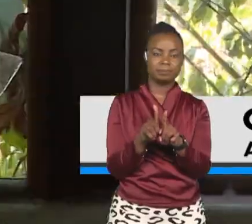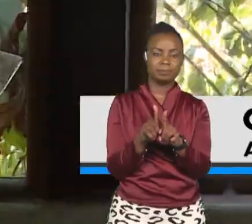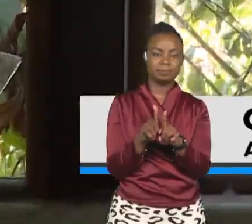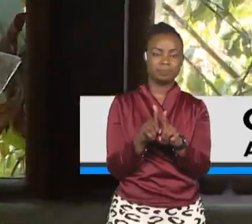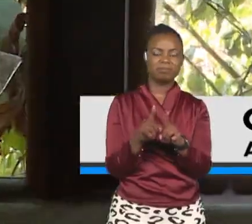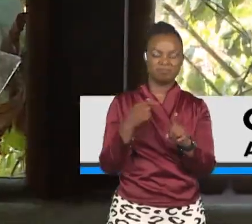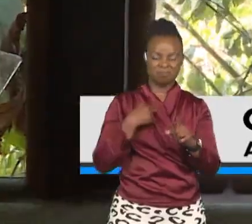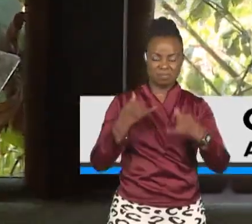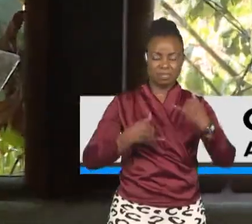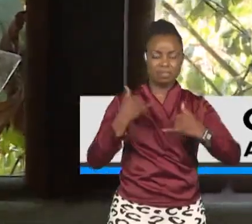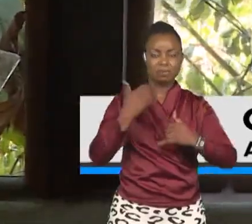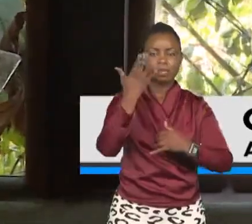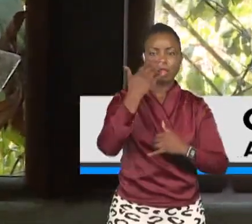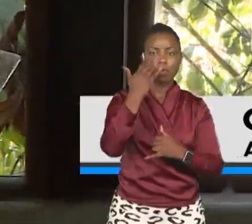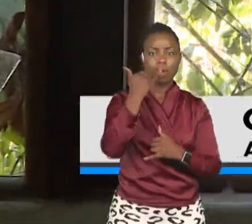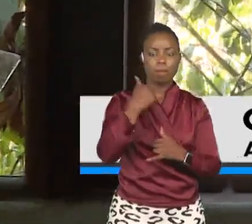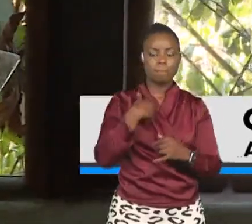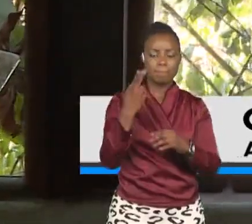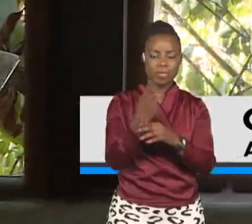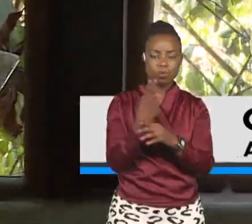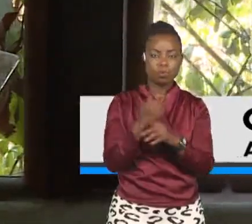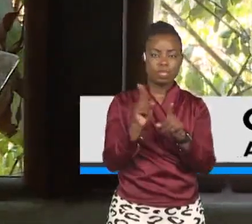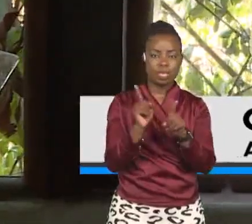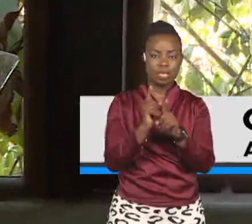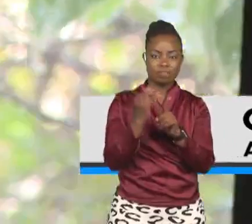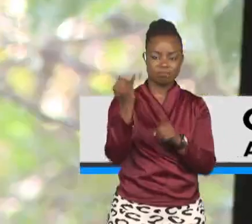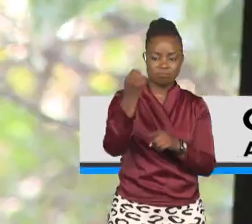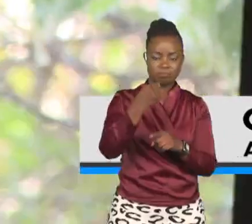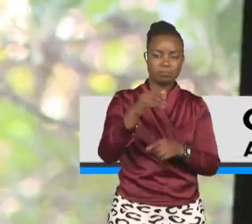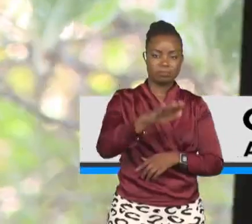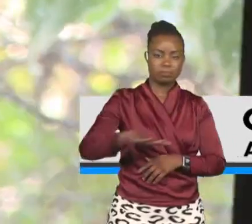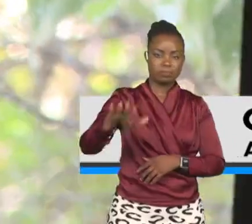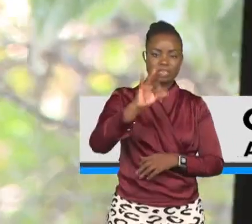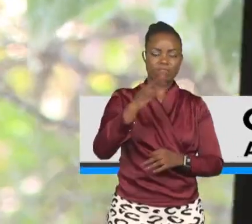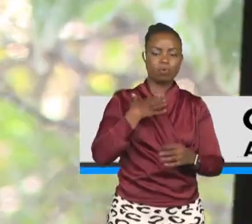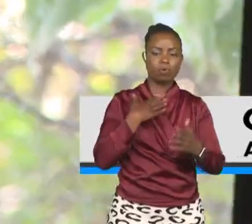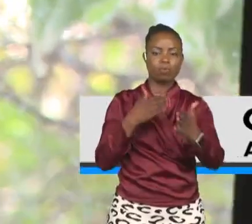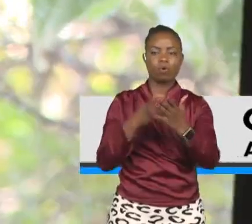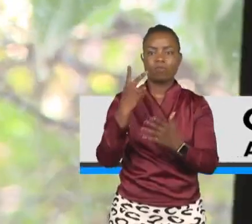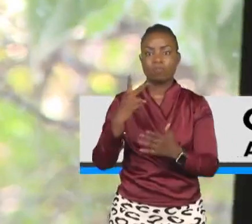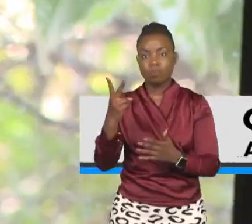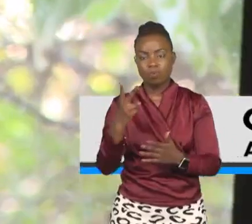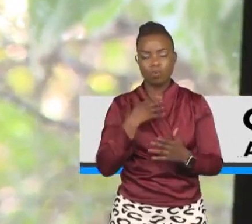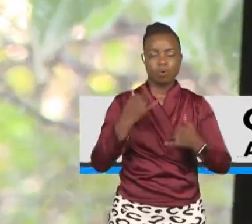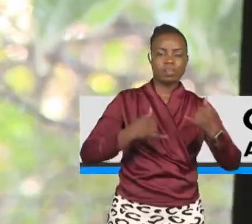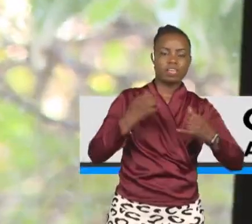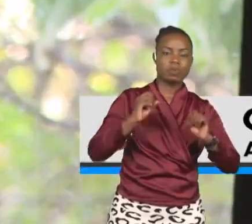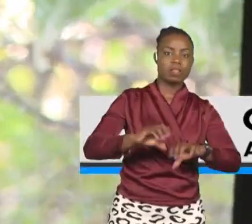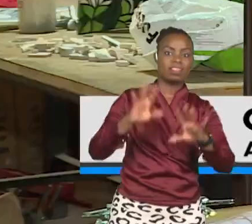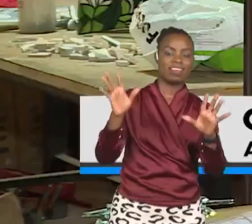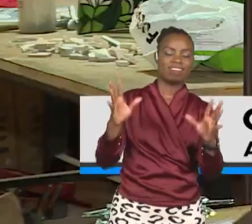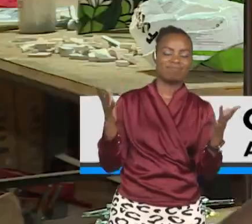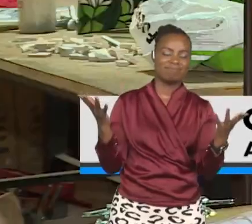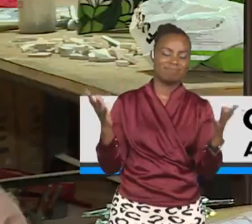I enjoy working with it because I use it for architectural spaces. So you want to block a view, you want to enjoy the light.